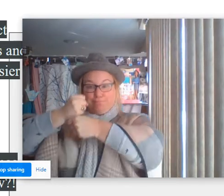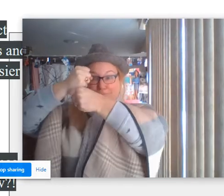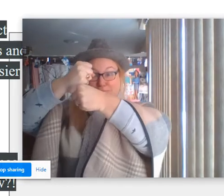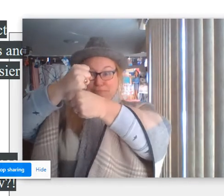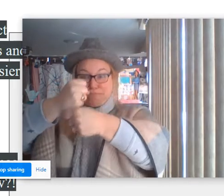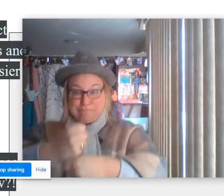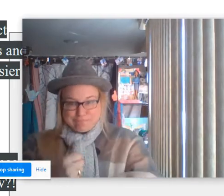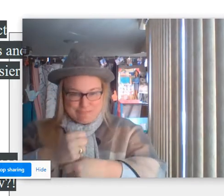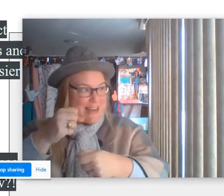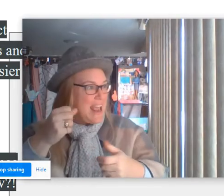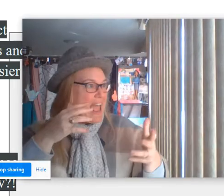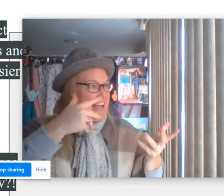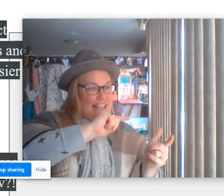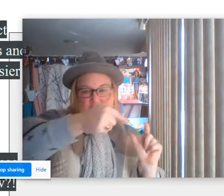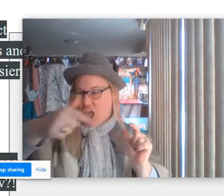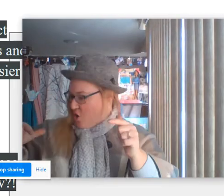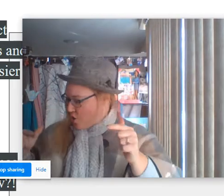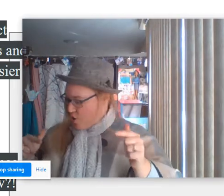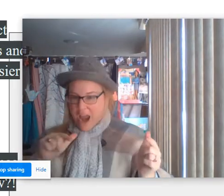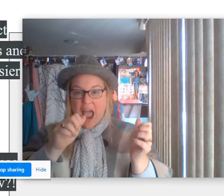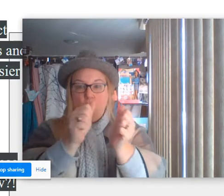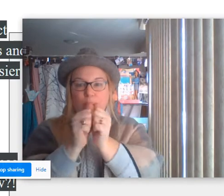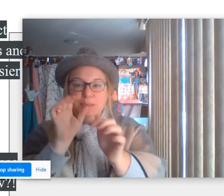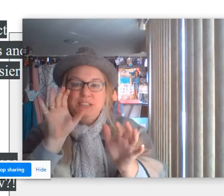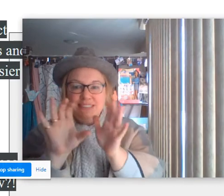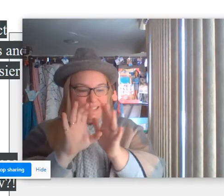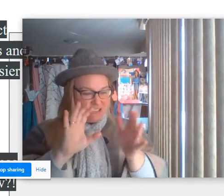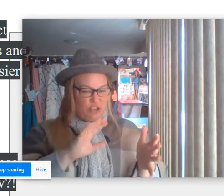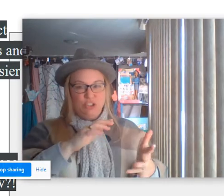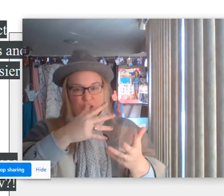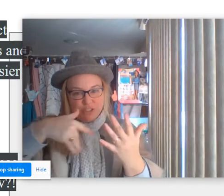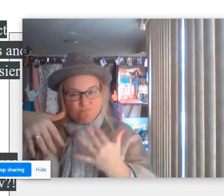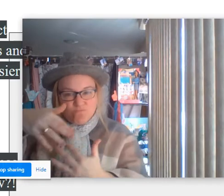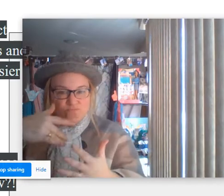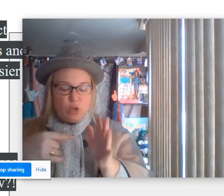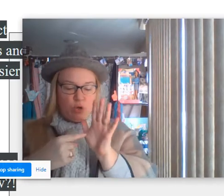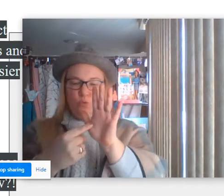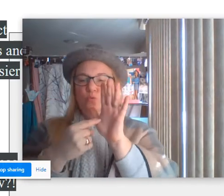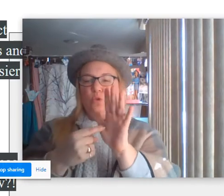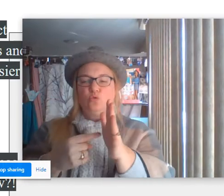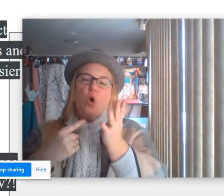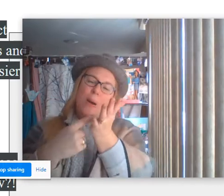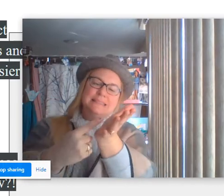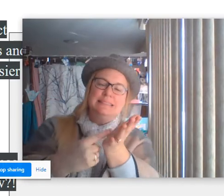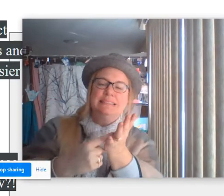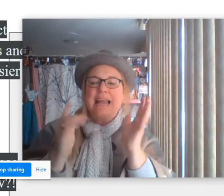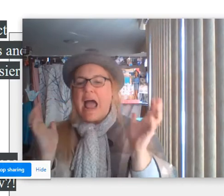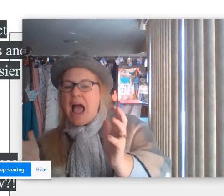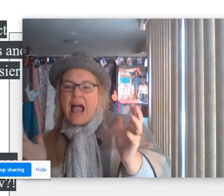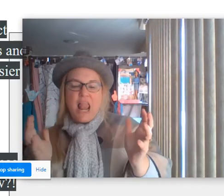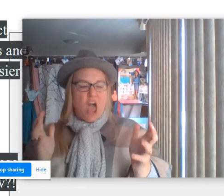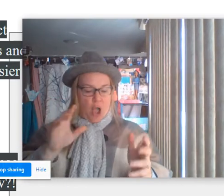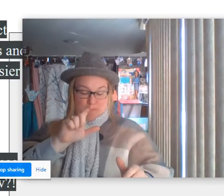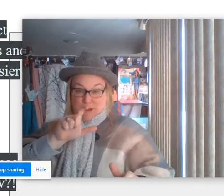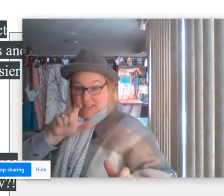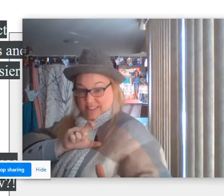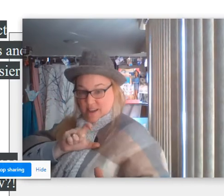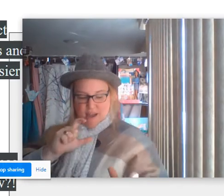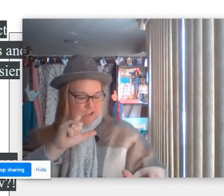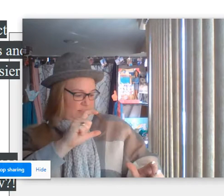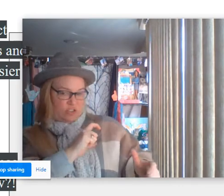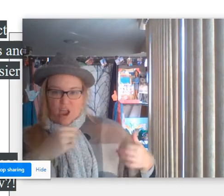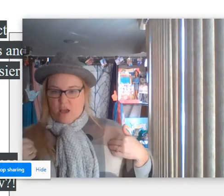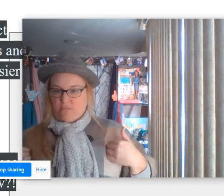okay? You can show dialogue by personifying the characters and using role shift by turning